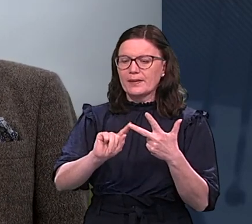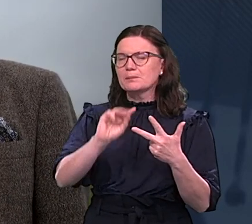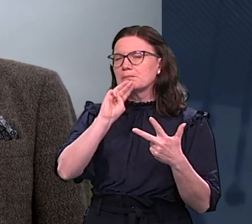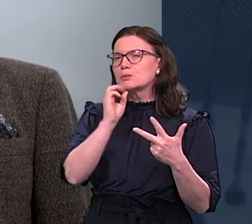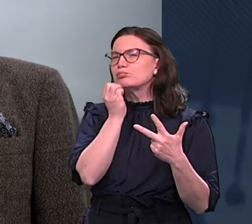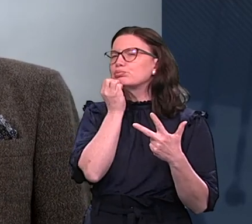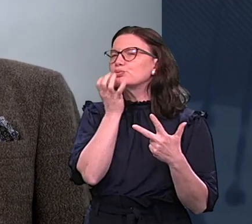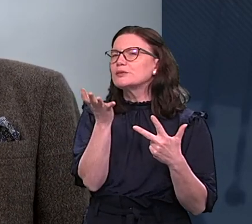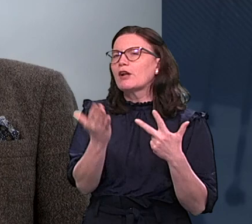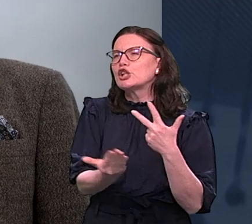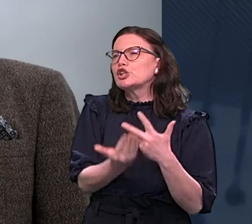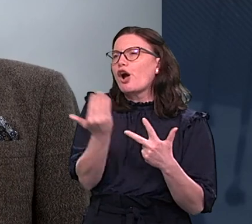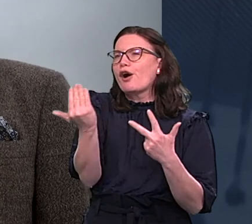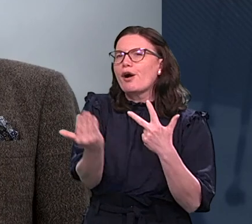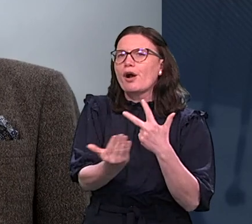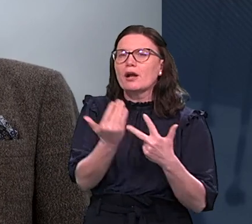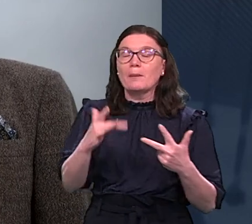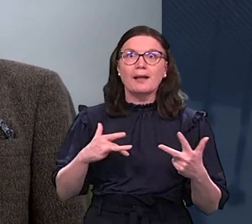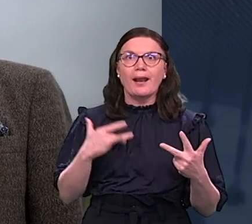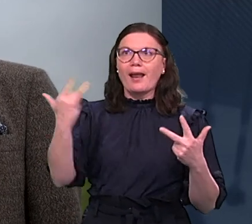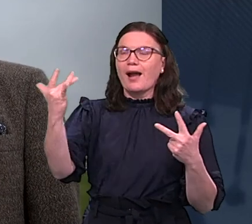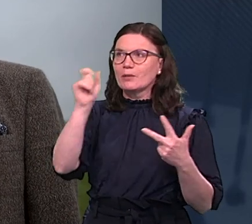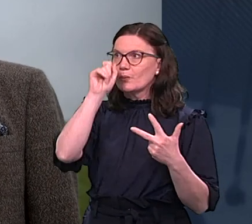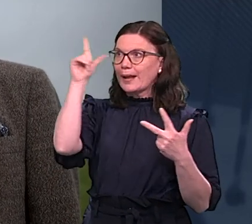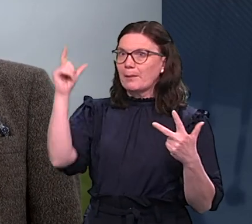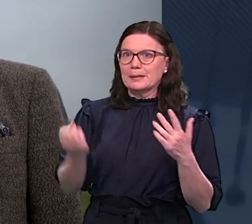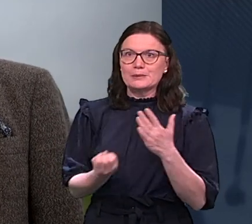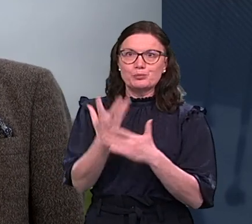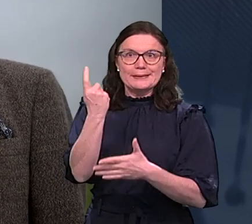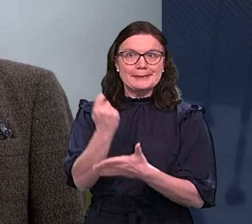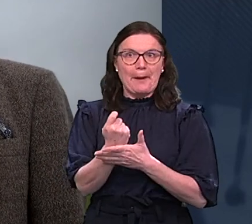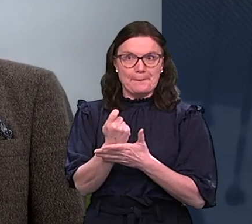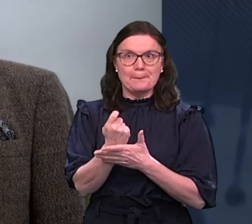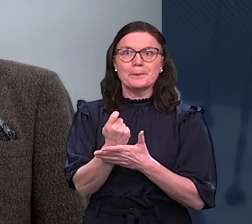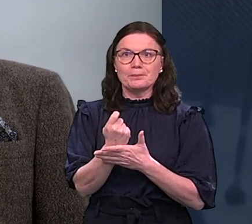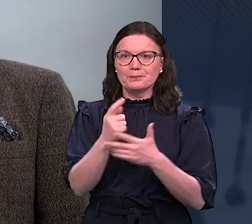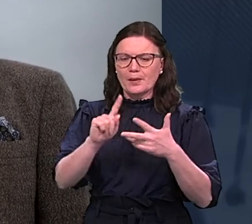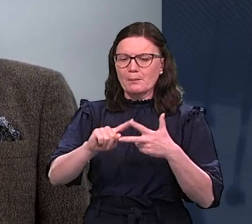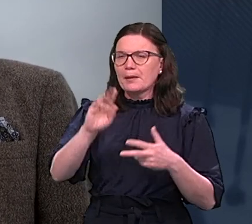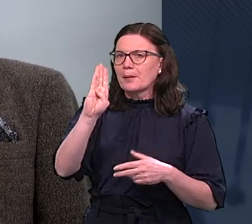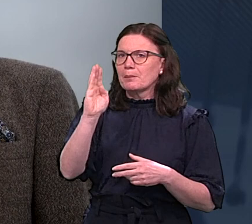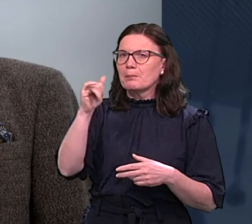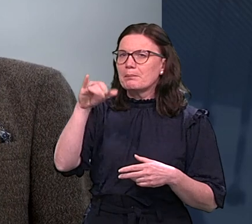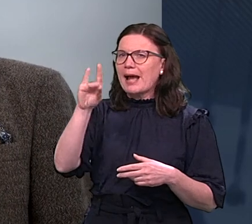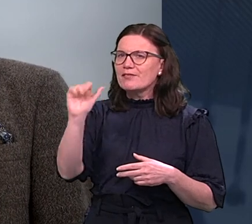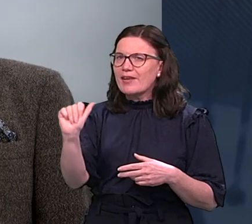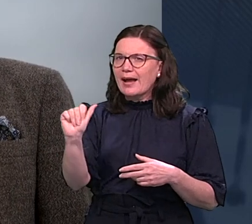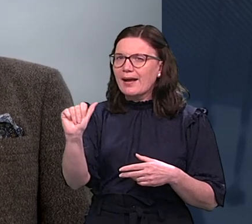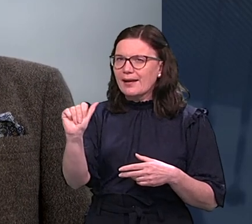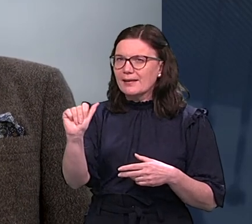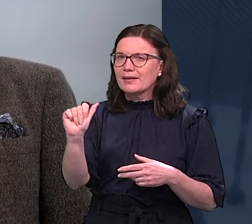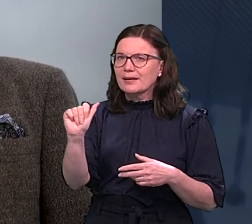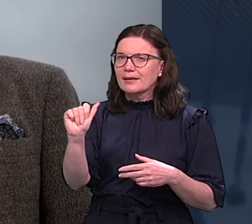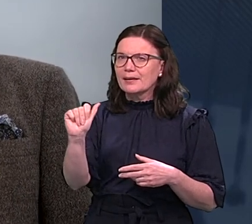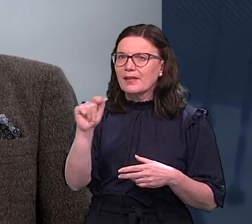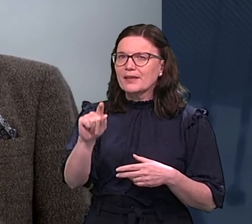maiden who comes alive and wakes up at springtime. At this time, Bamba, Eru is now Bamba.